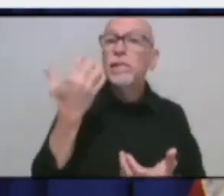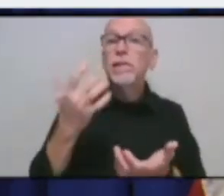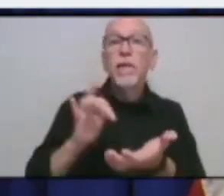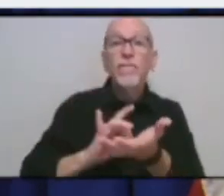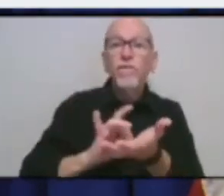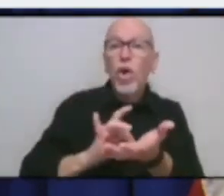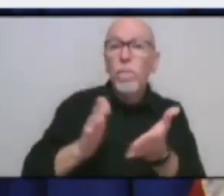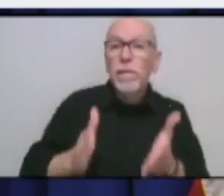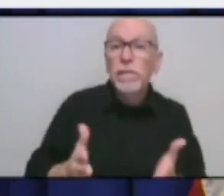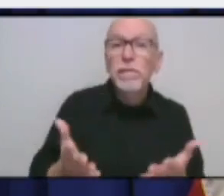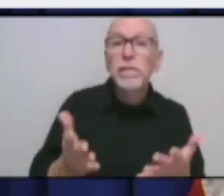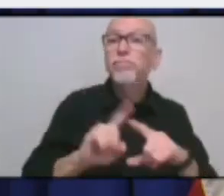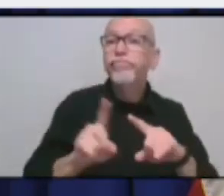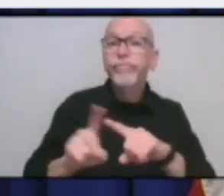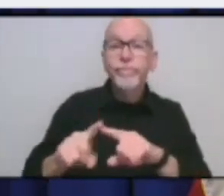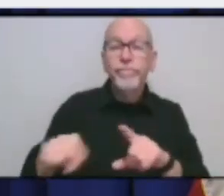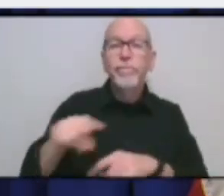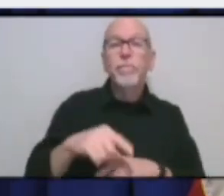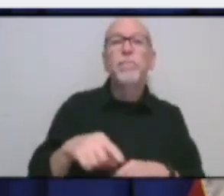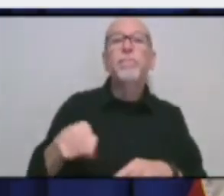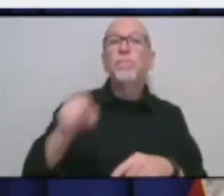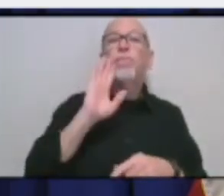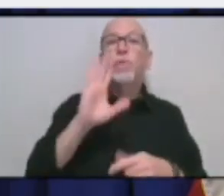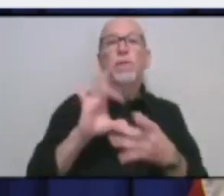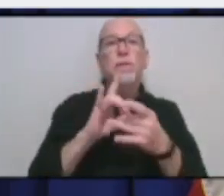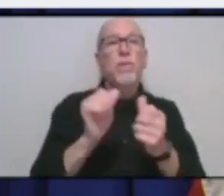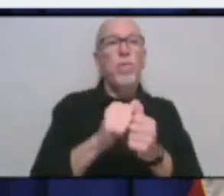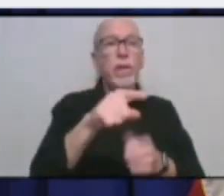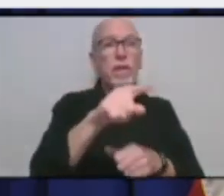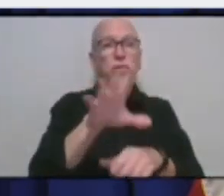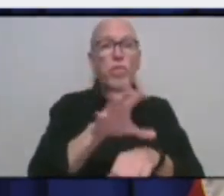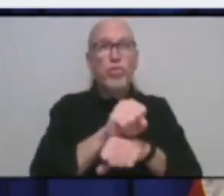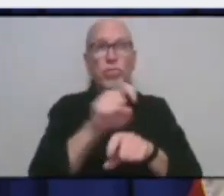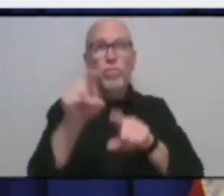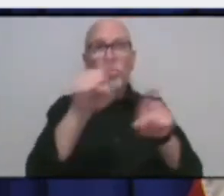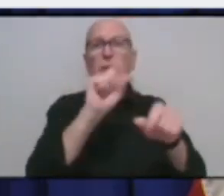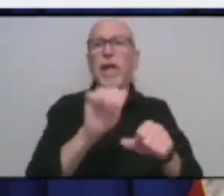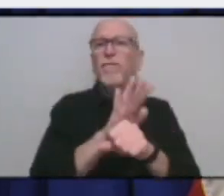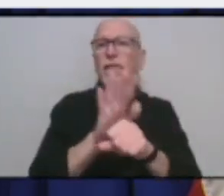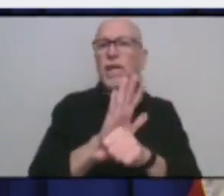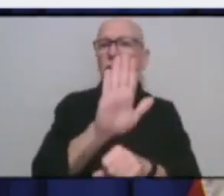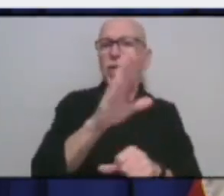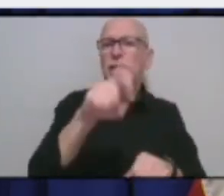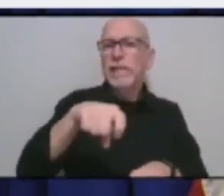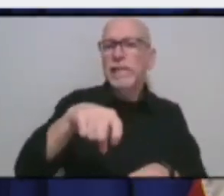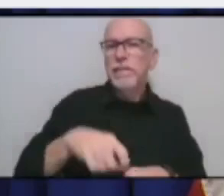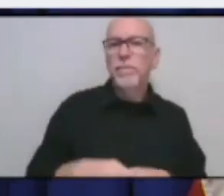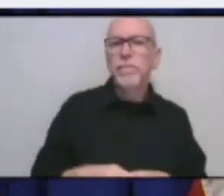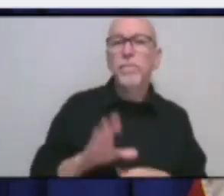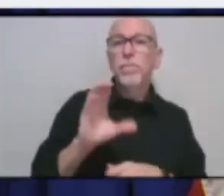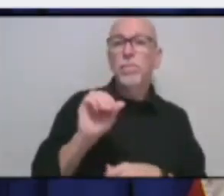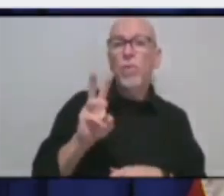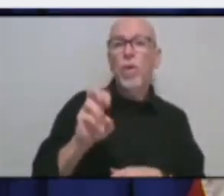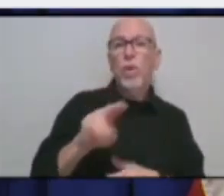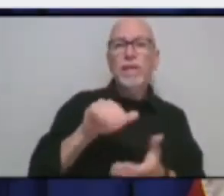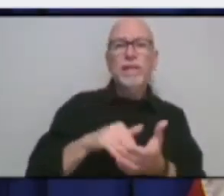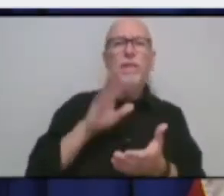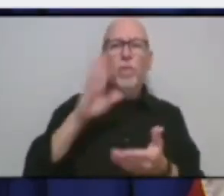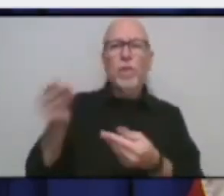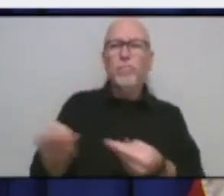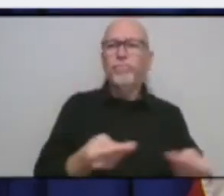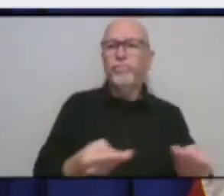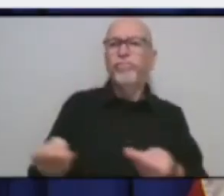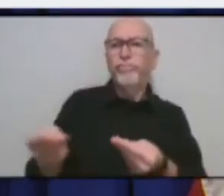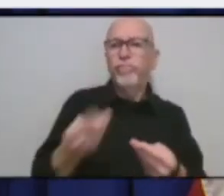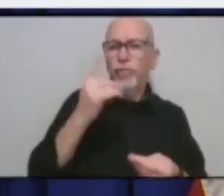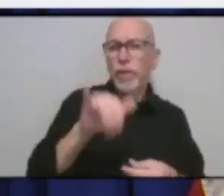have a staffing need will be connected with reservists to help fill those gaps. The Bowen Center will facilitate this connection. We've